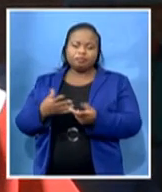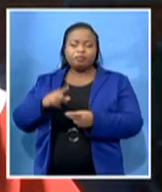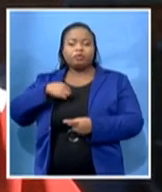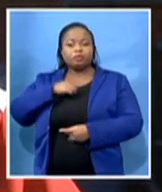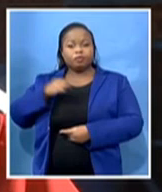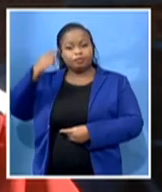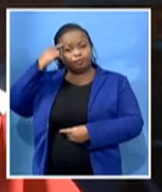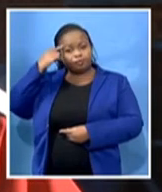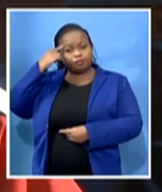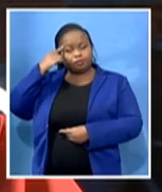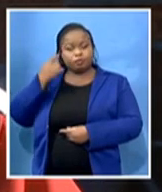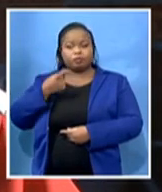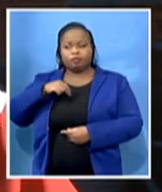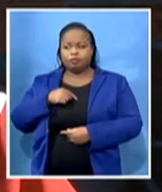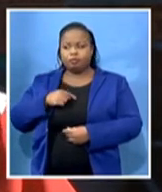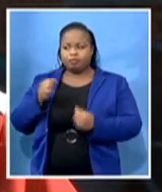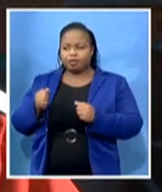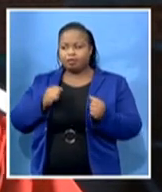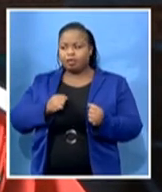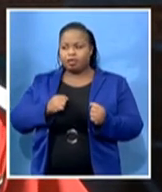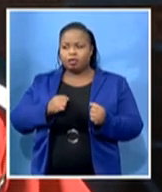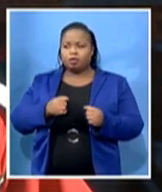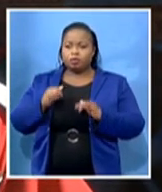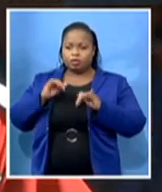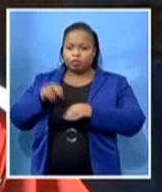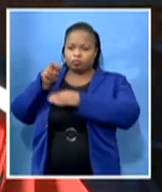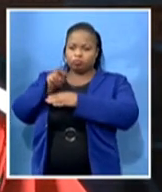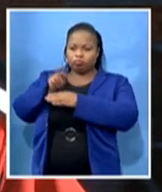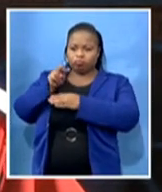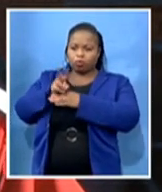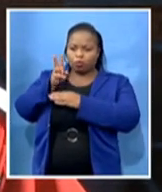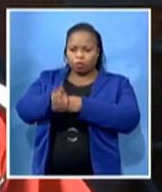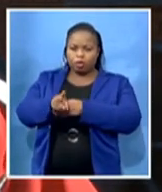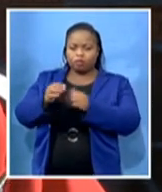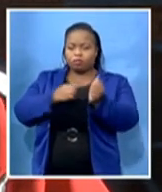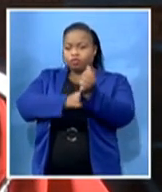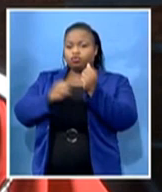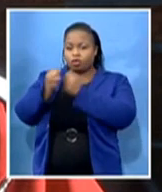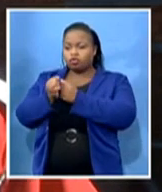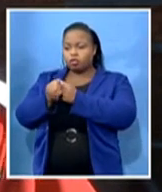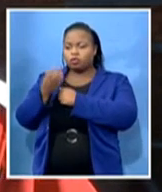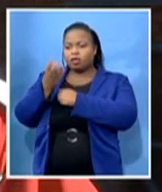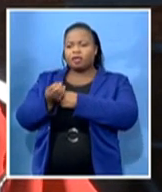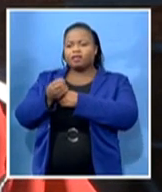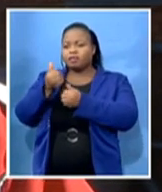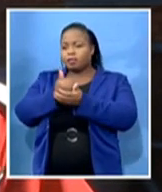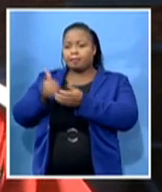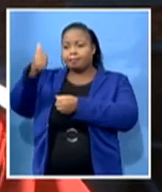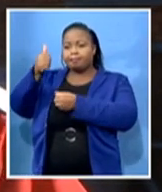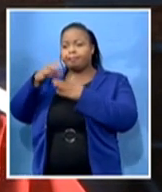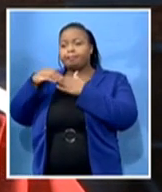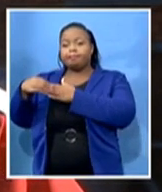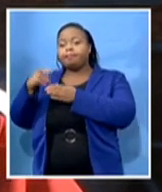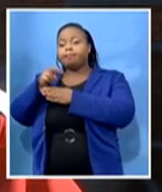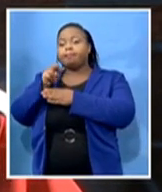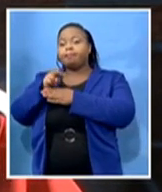standby through our structures. We have shop stewards here who should be monitoring the processes. And where really we